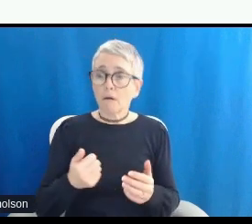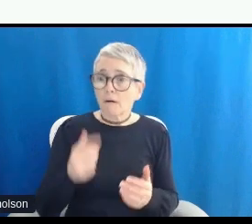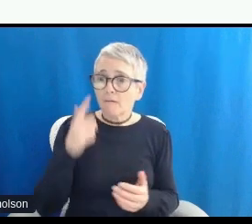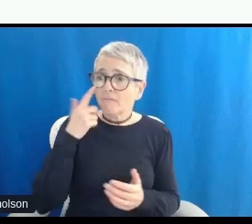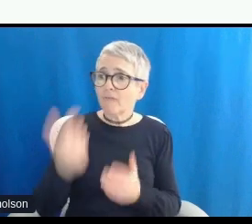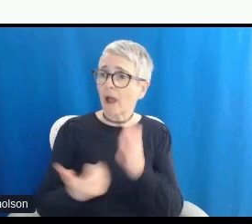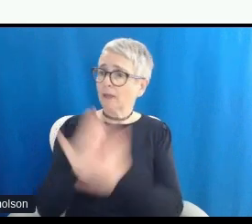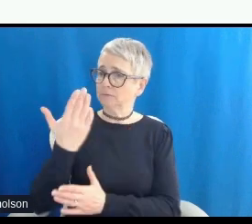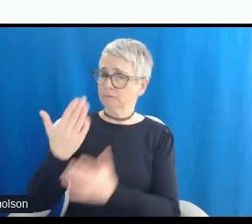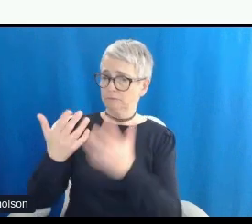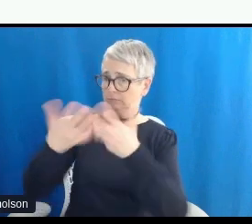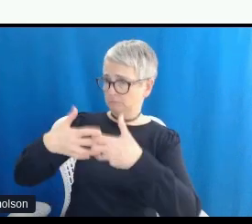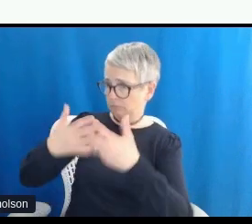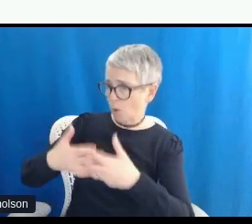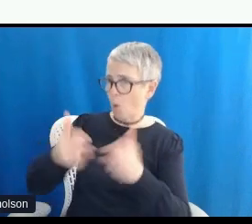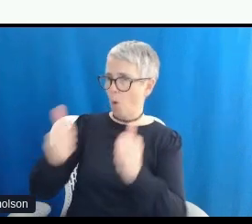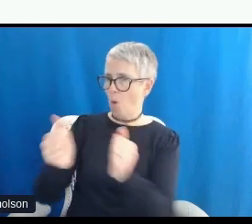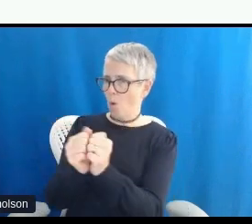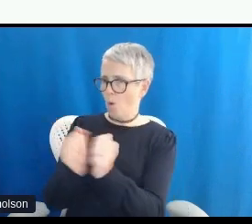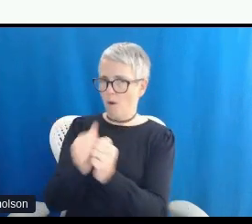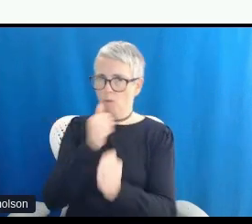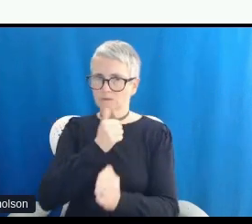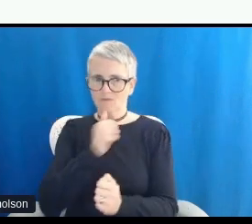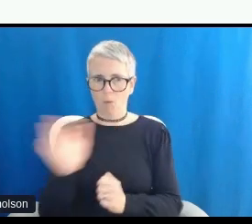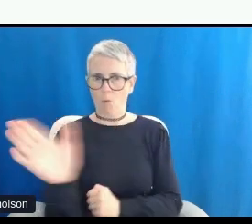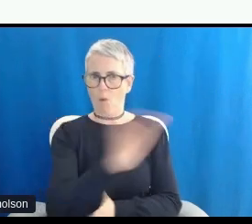for all users and have a process to introduce new